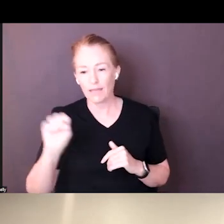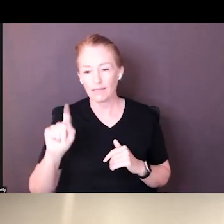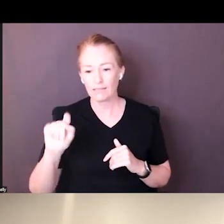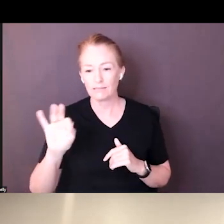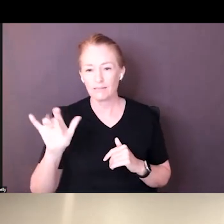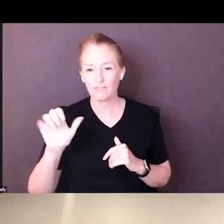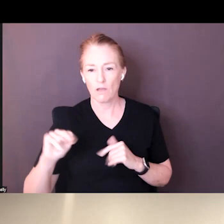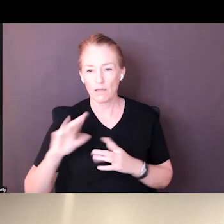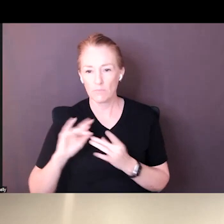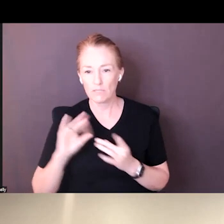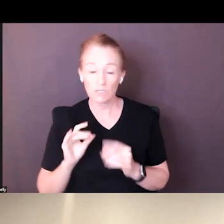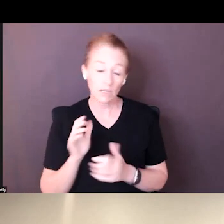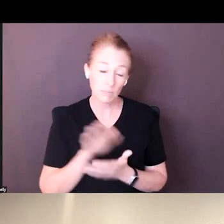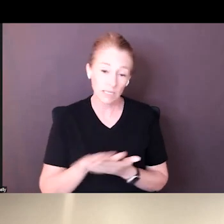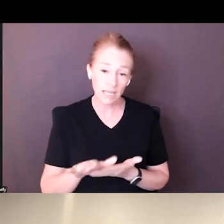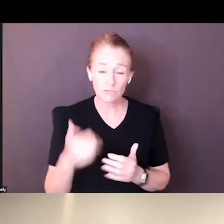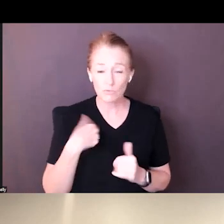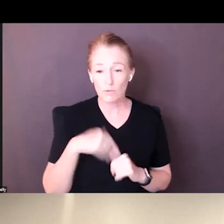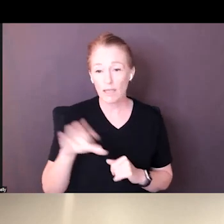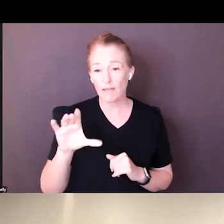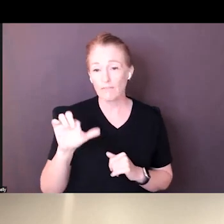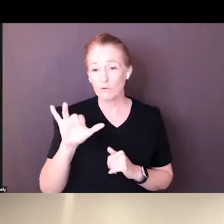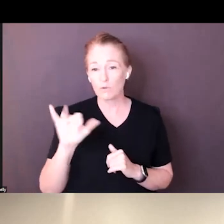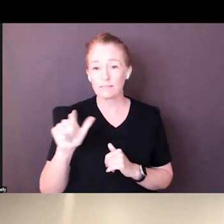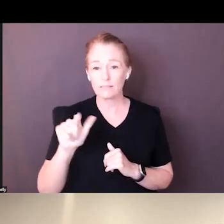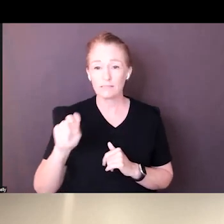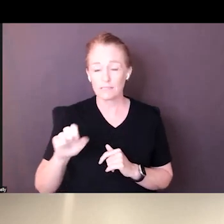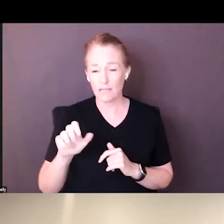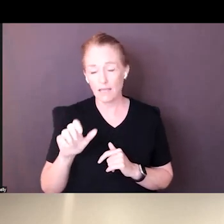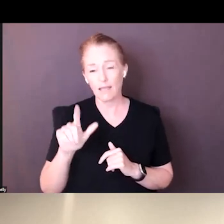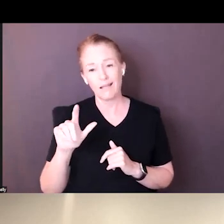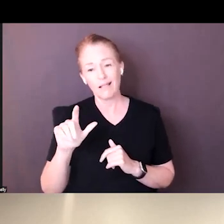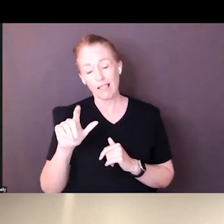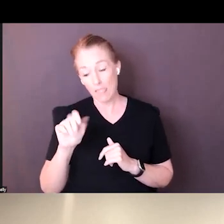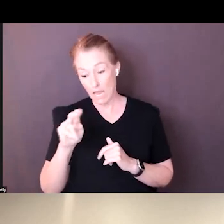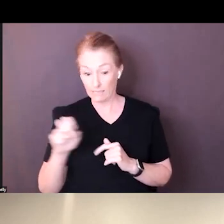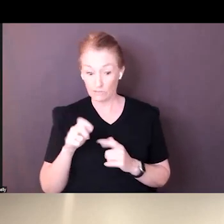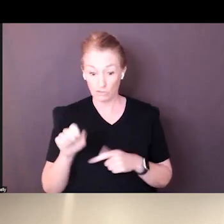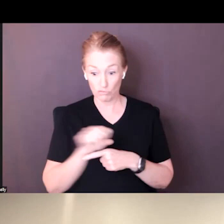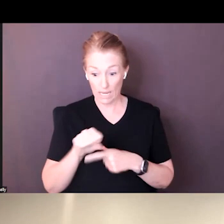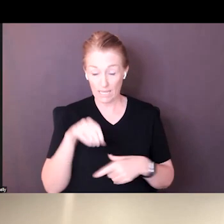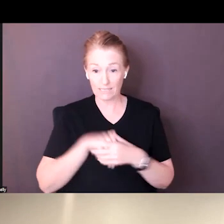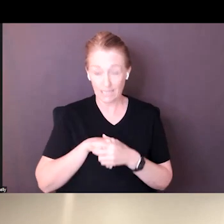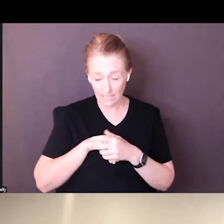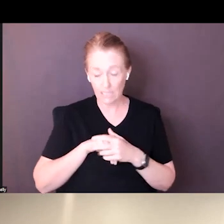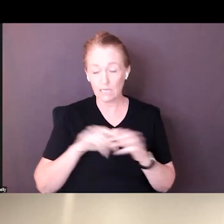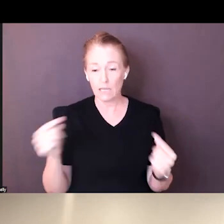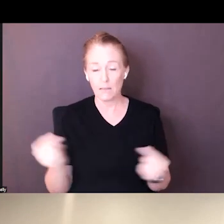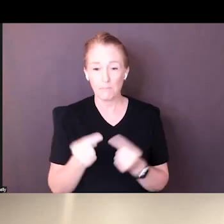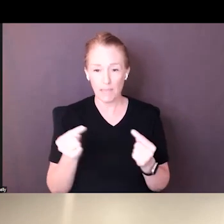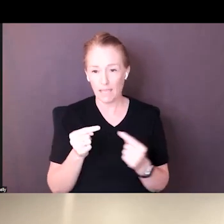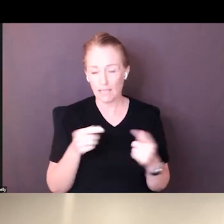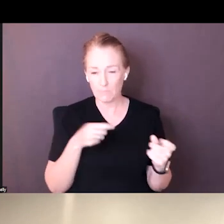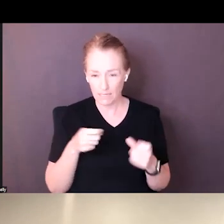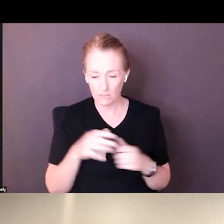lines trained, but they can only go so far if the healthcare system is failing to treat people and literally turning them away. One